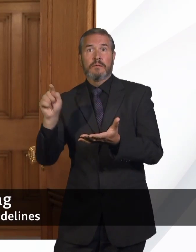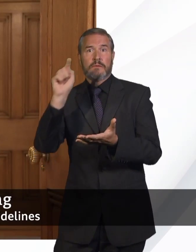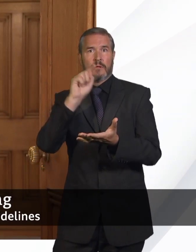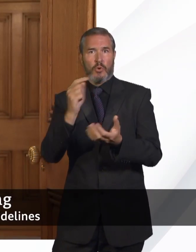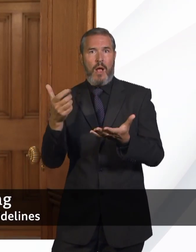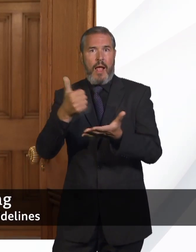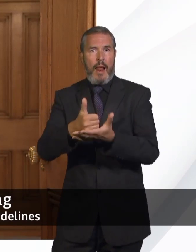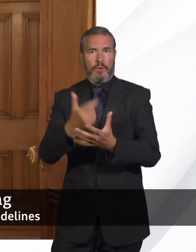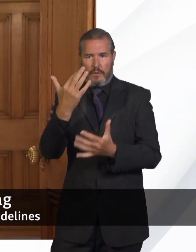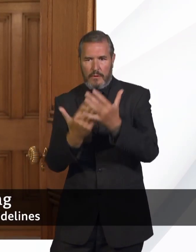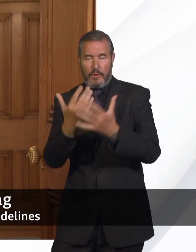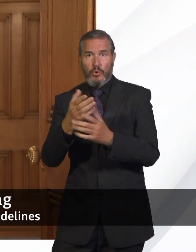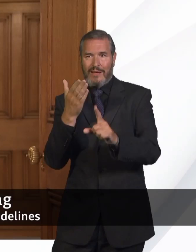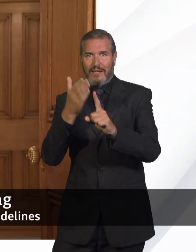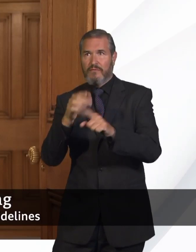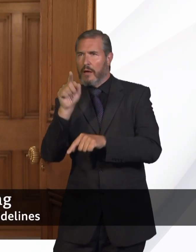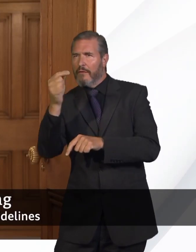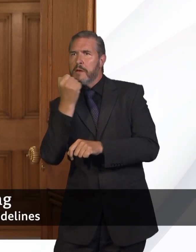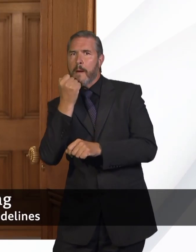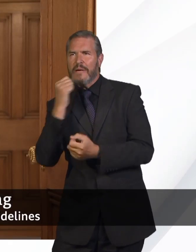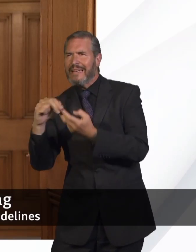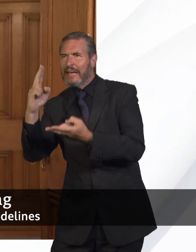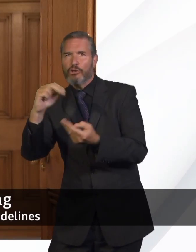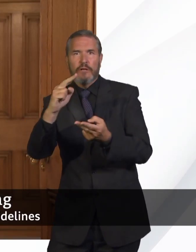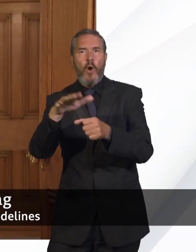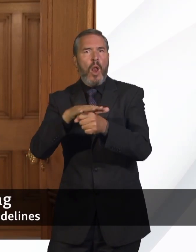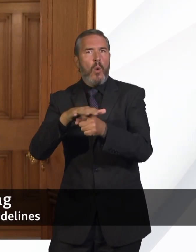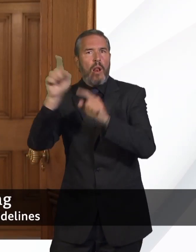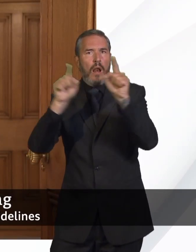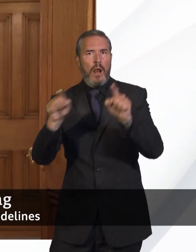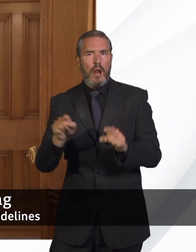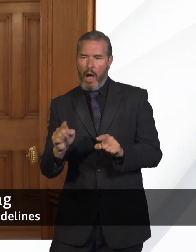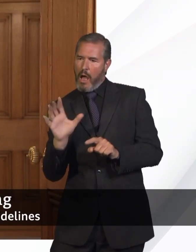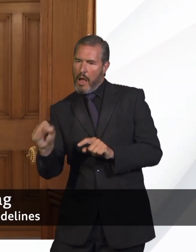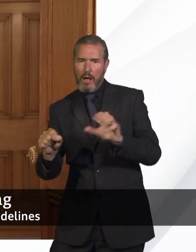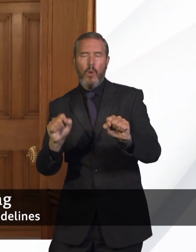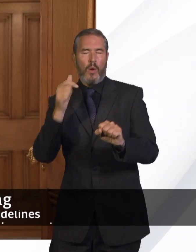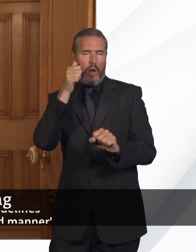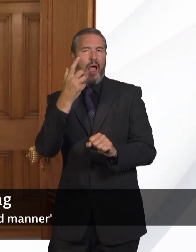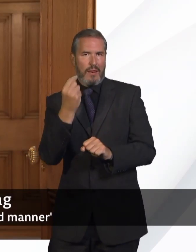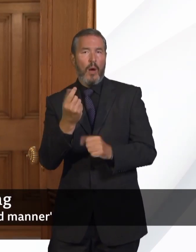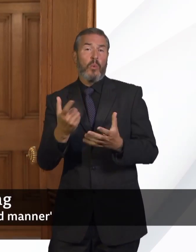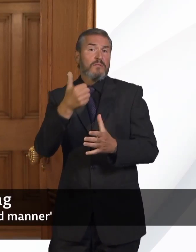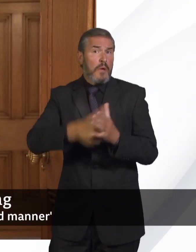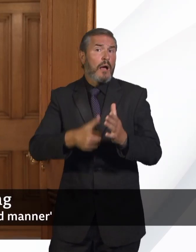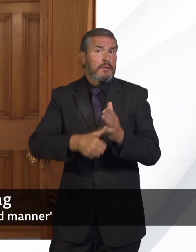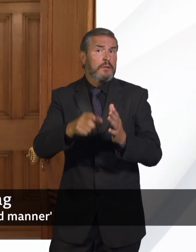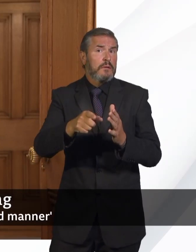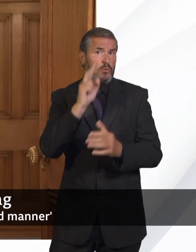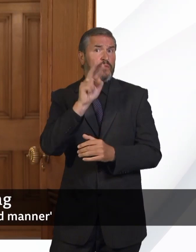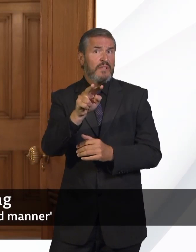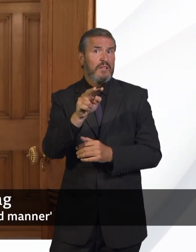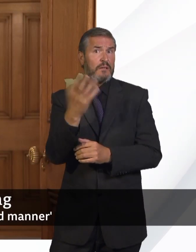contribute in terms of identifying any local areas where there are flare-ups. And, of course, we're already able to do that. You will see the action that we have